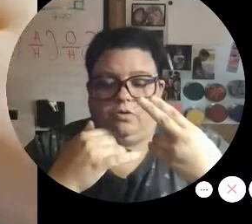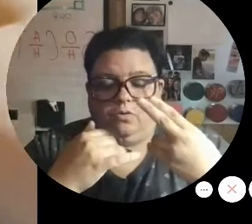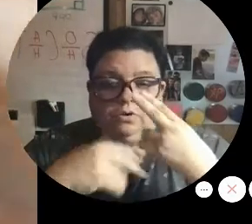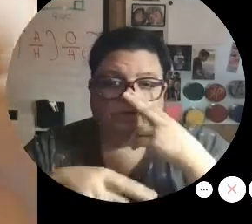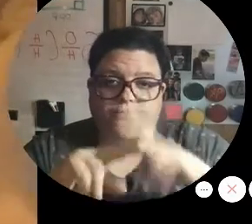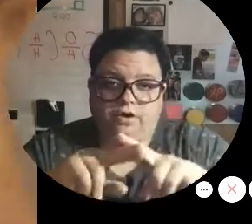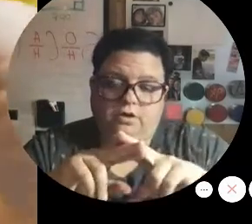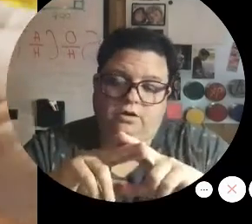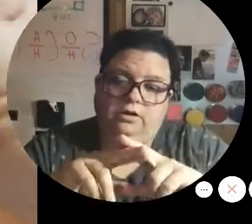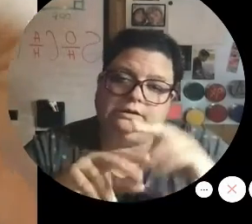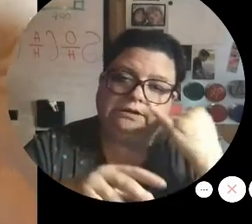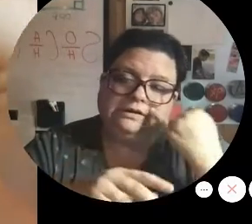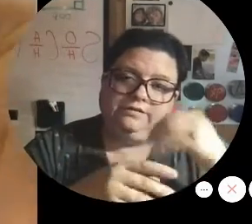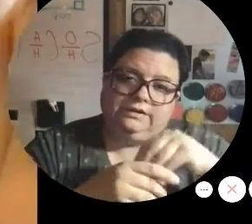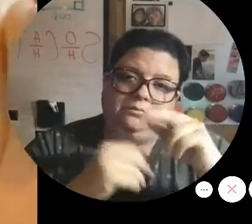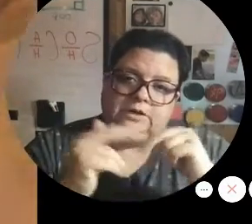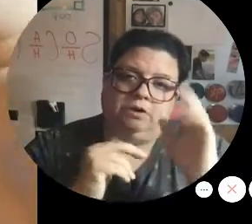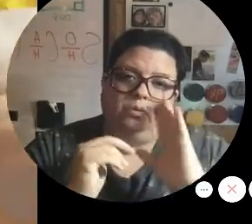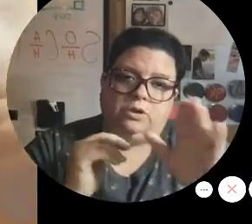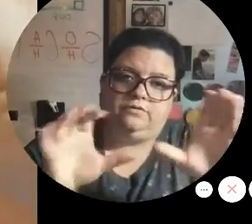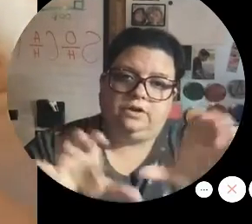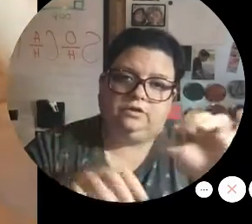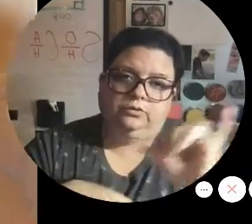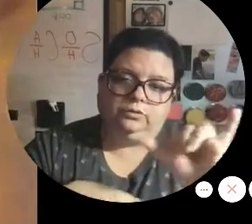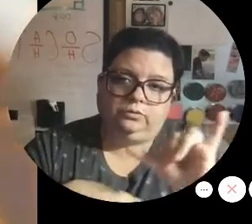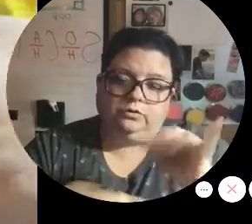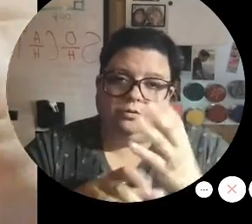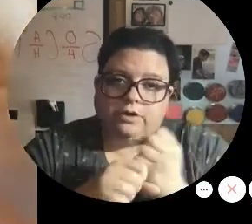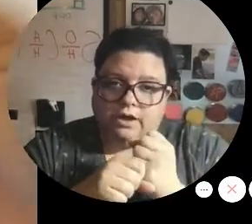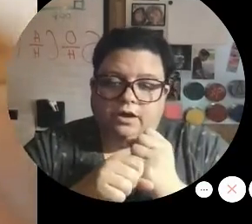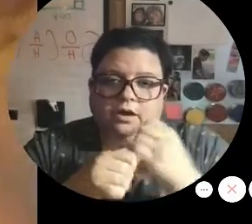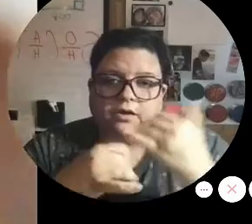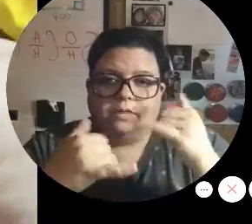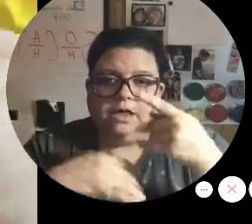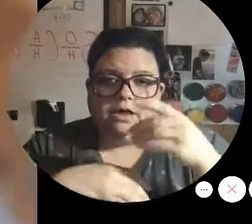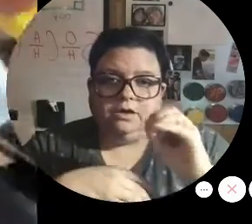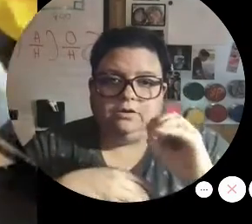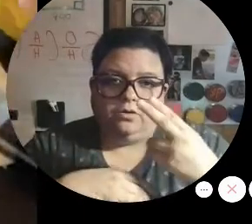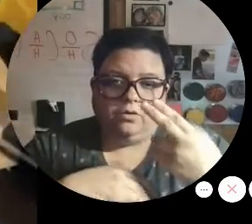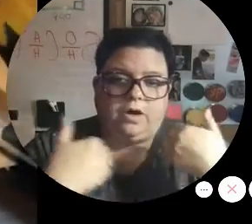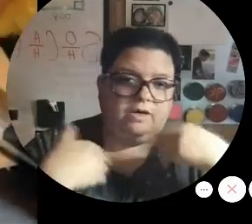Play-Doh if we were in the building. So get some Play-Doh and have some fun.